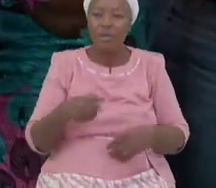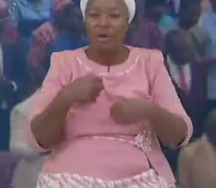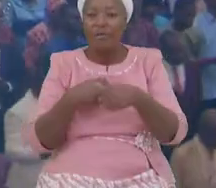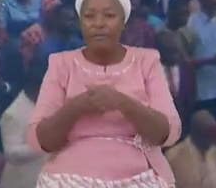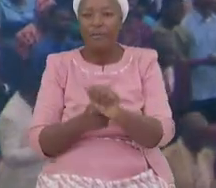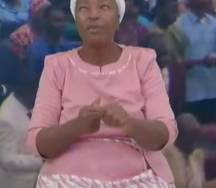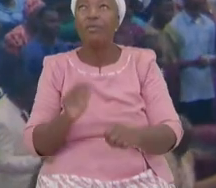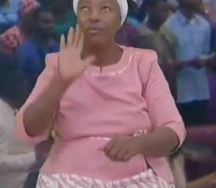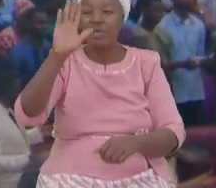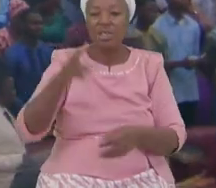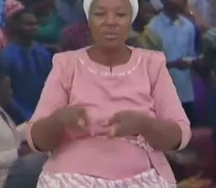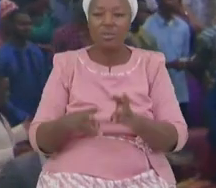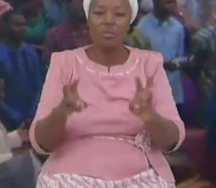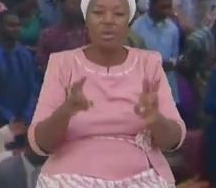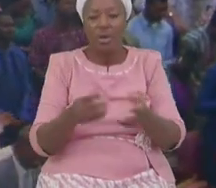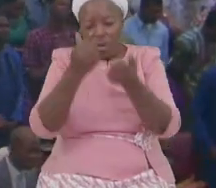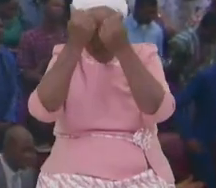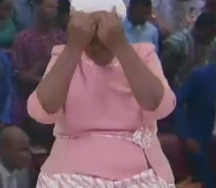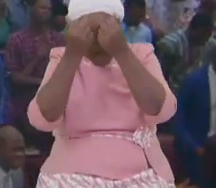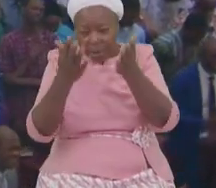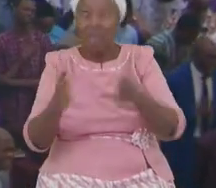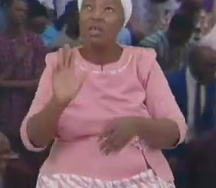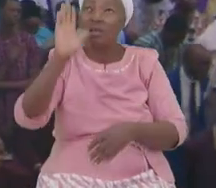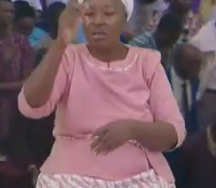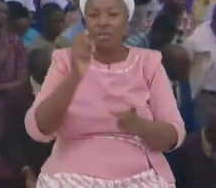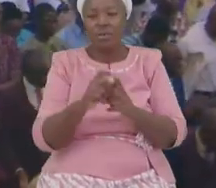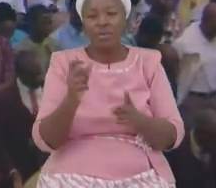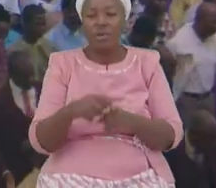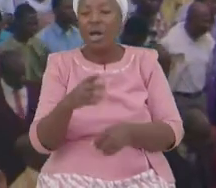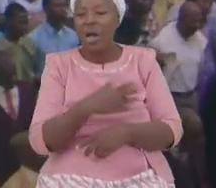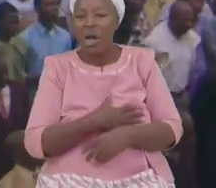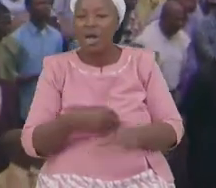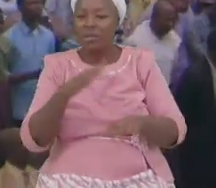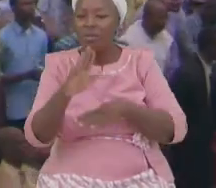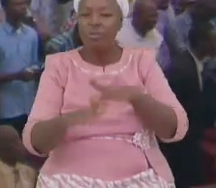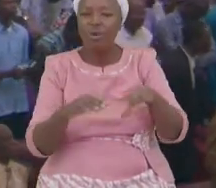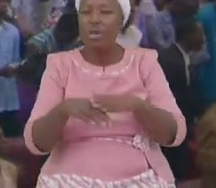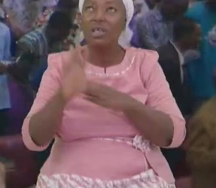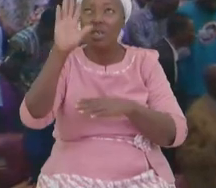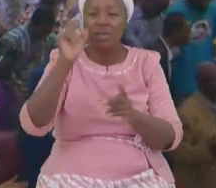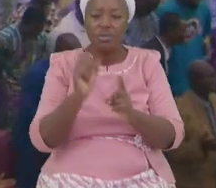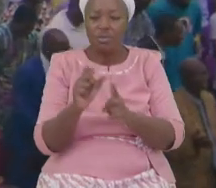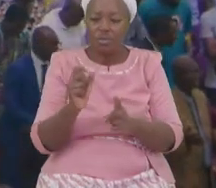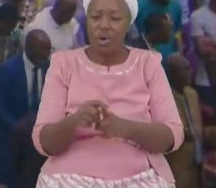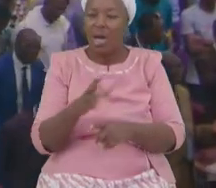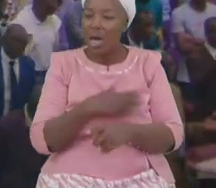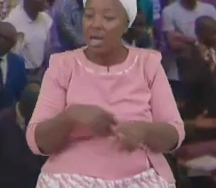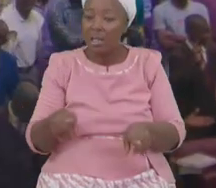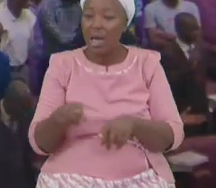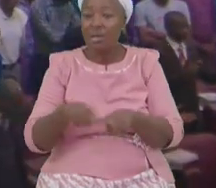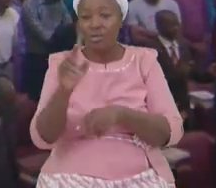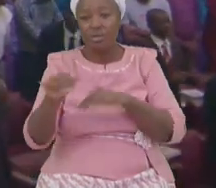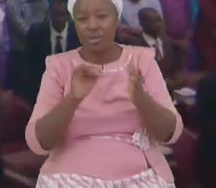his way, obey his word, and walk in his statutes. And as you do that, he